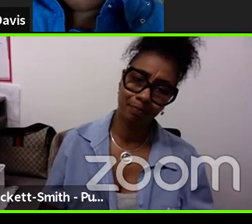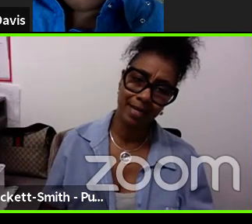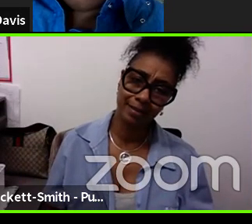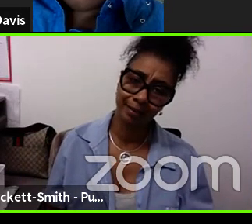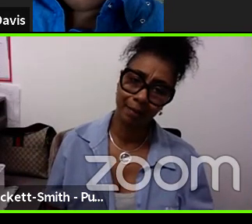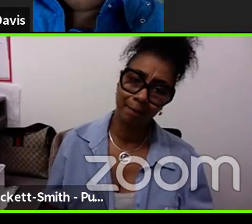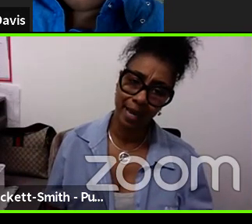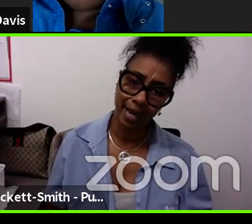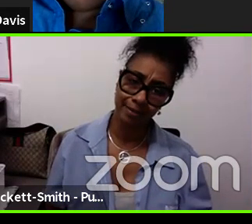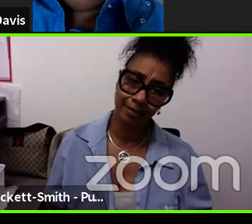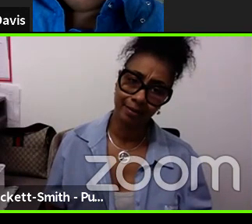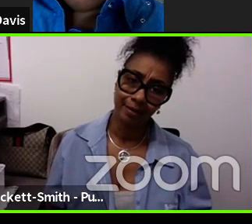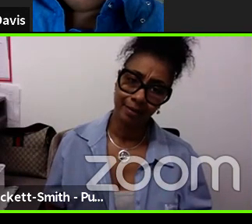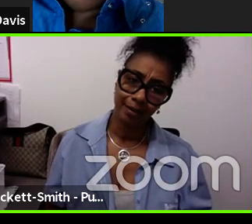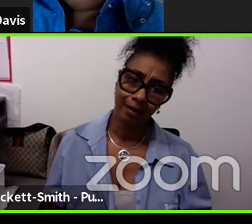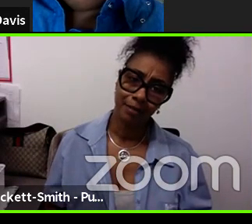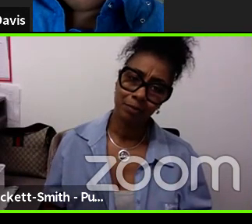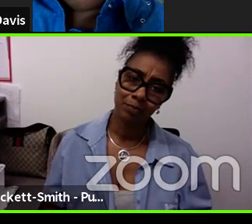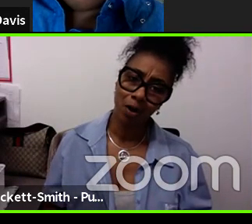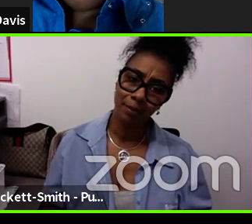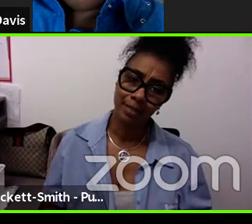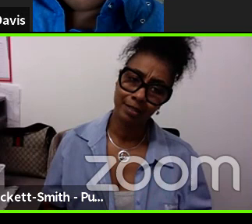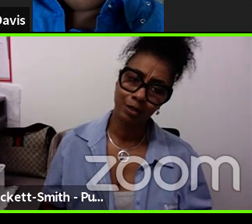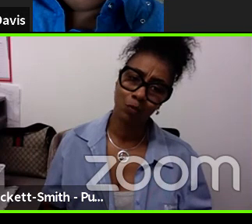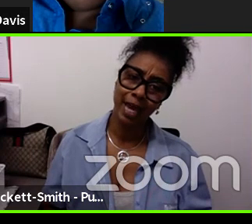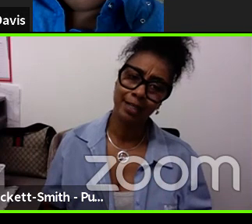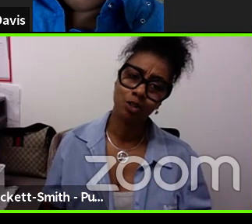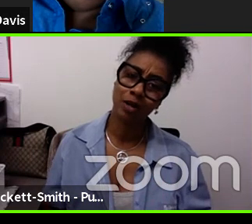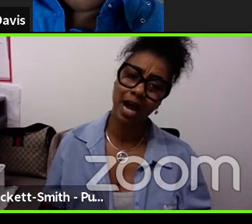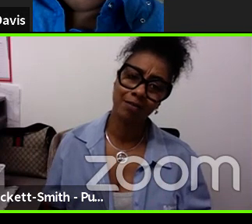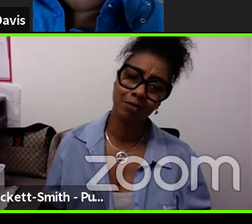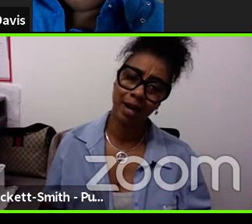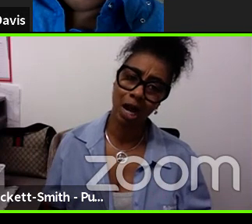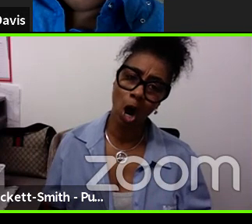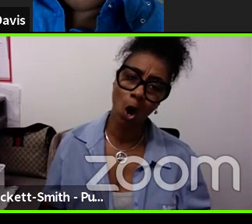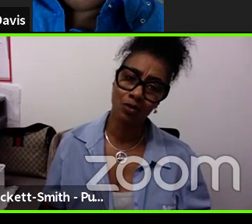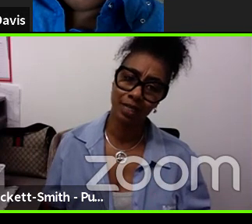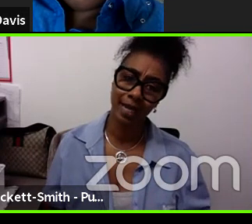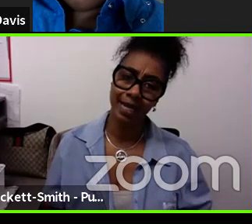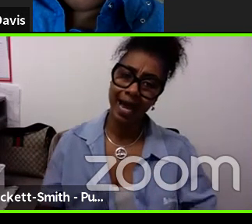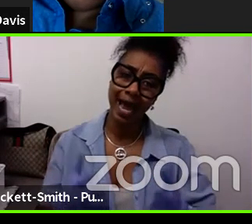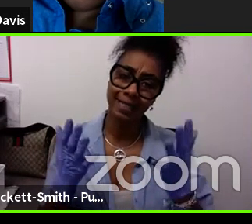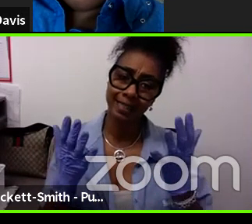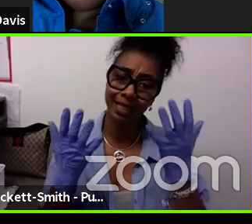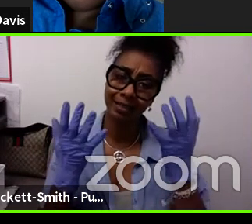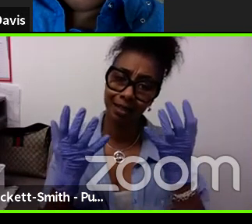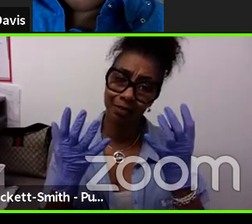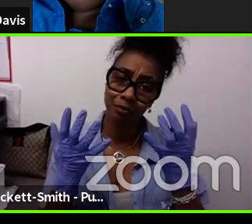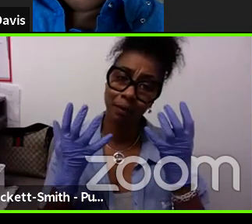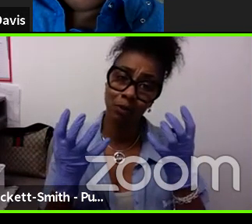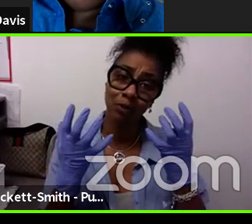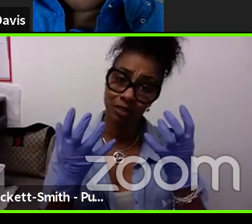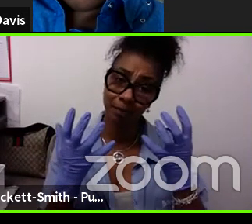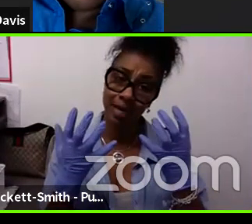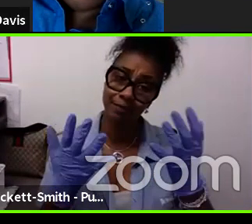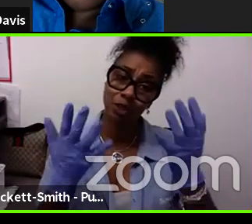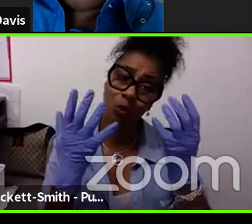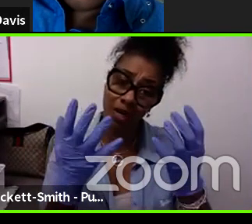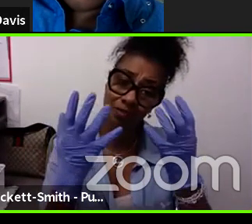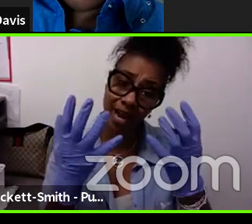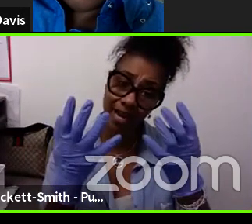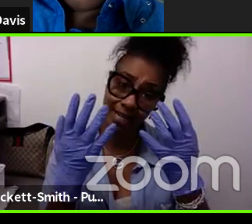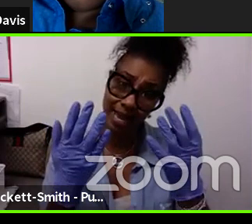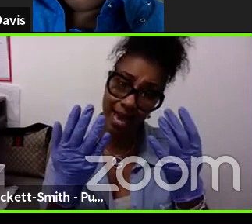Sam's basically abandoned the small business, and we had to drive around all day. I had to get gloves from the beauty supply